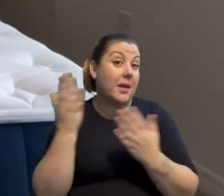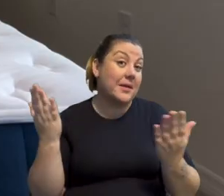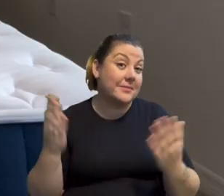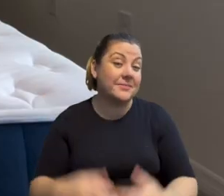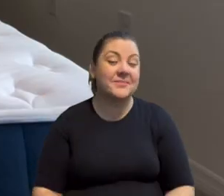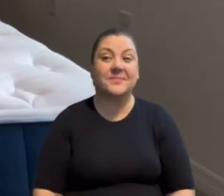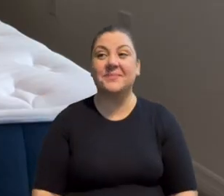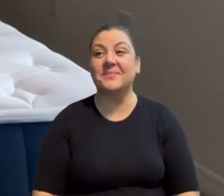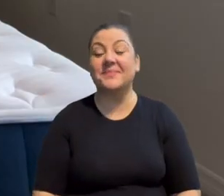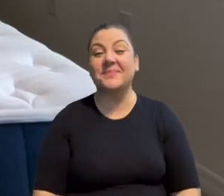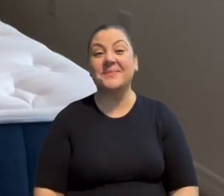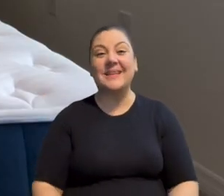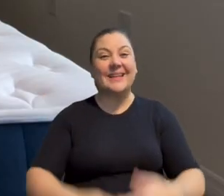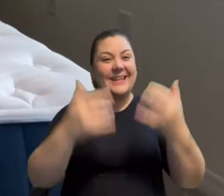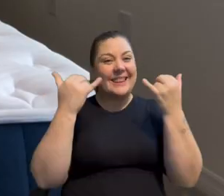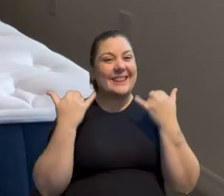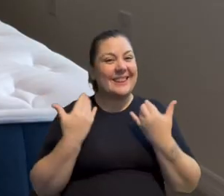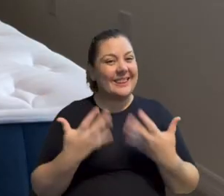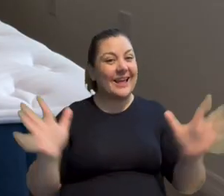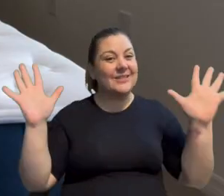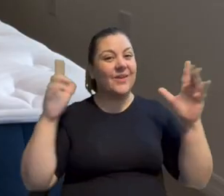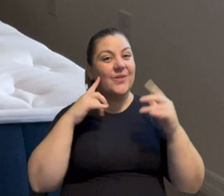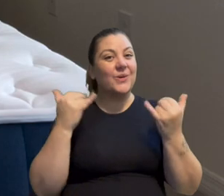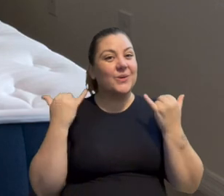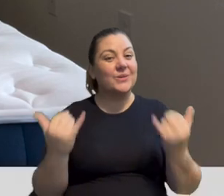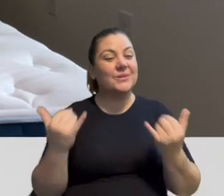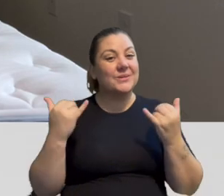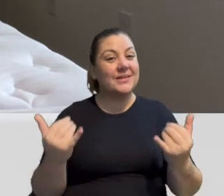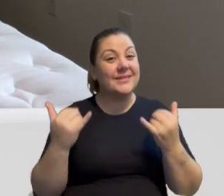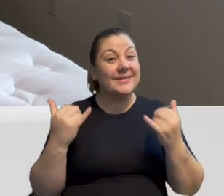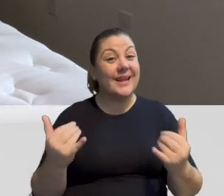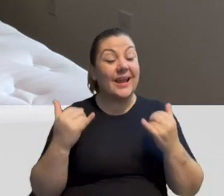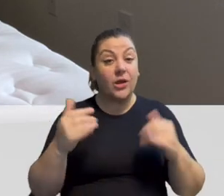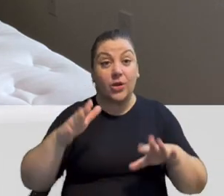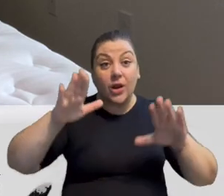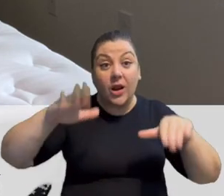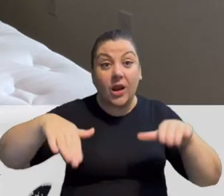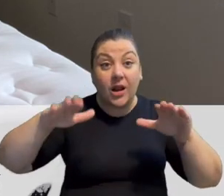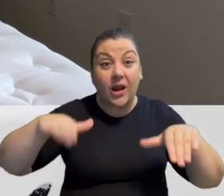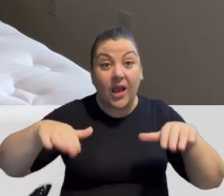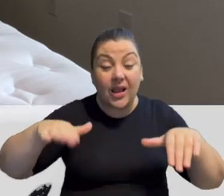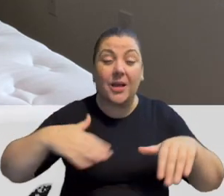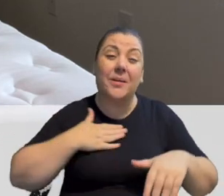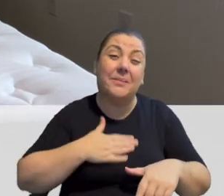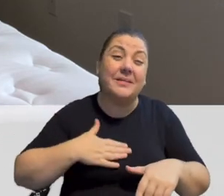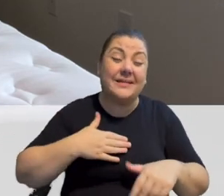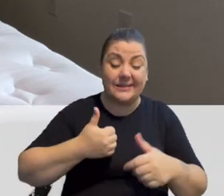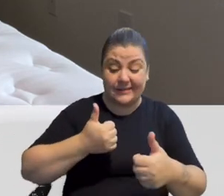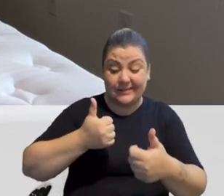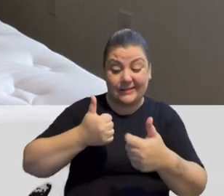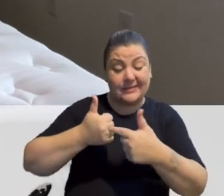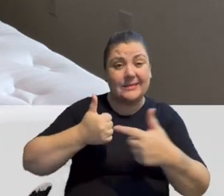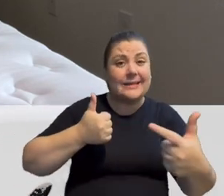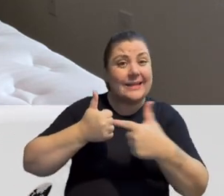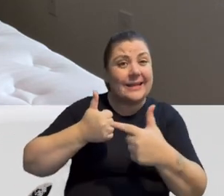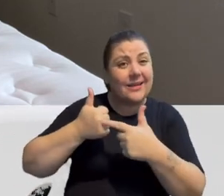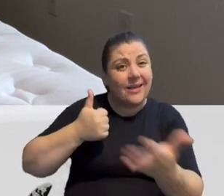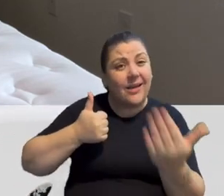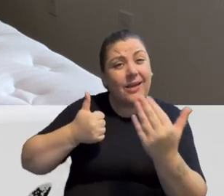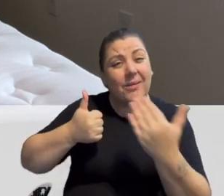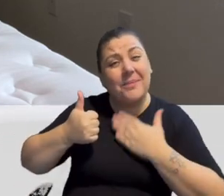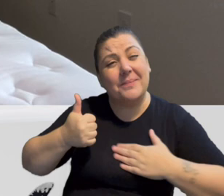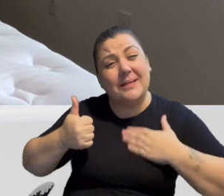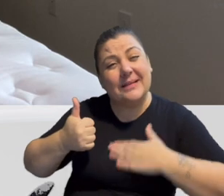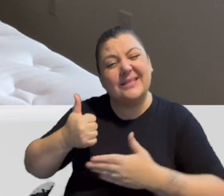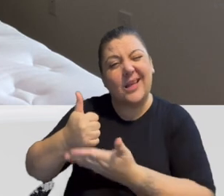We've come to the end of our review. If you haven't already, please hit a thumbs up. It really helps us. If you haven't yet